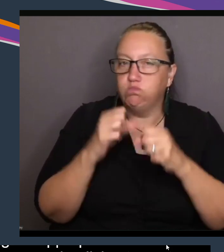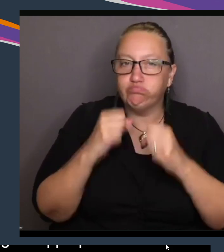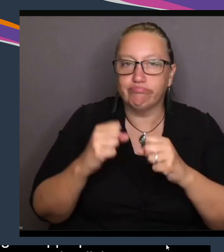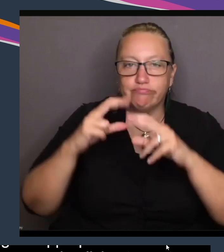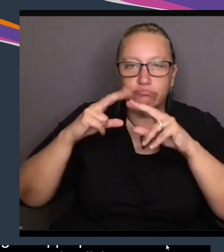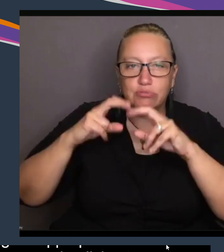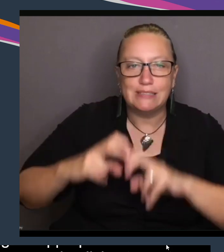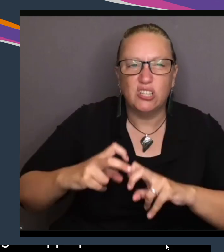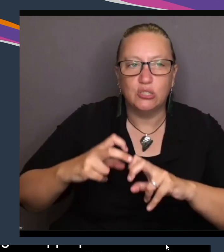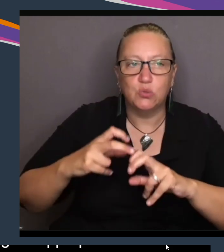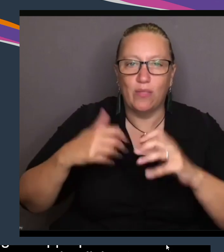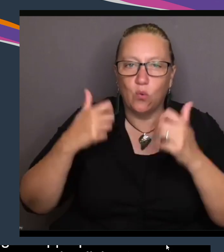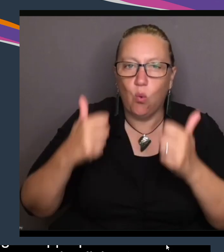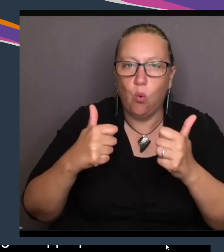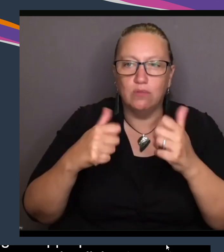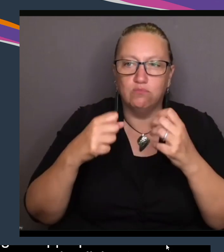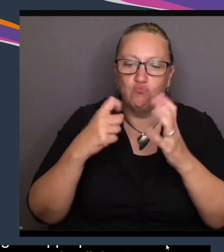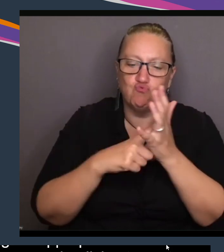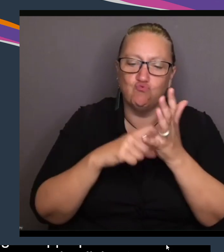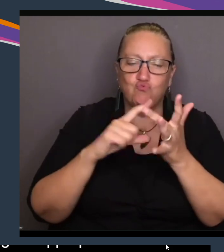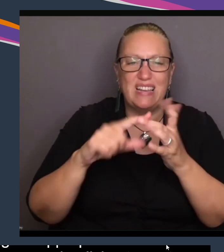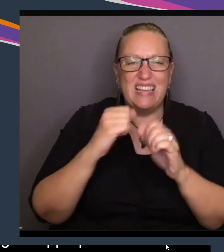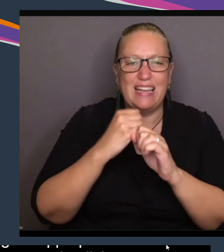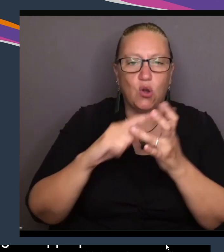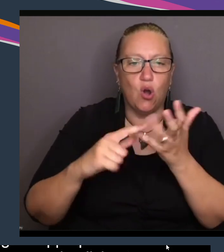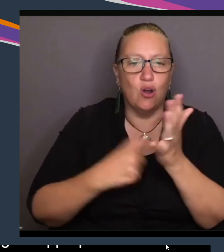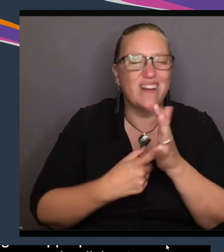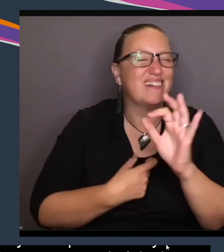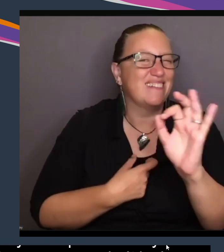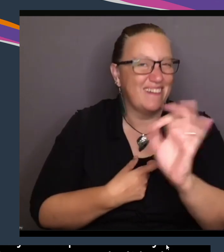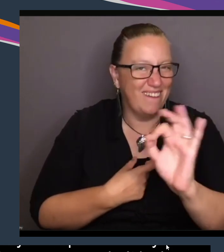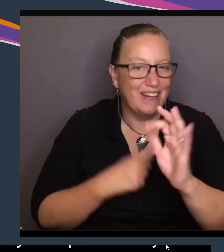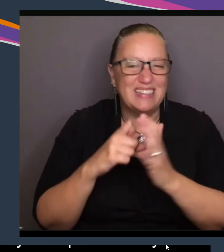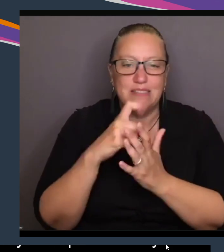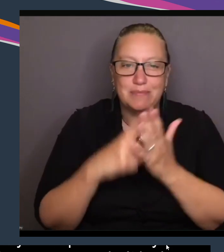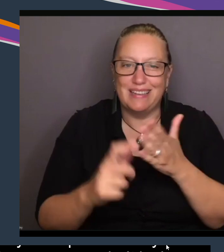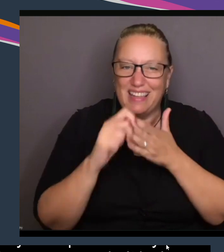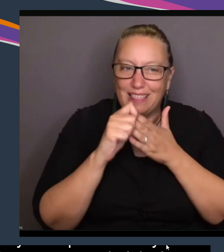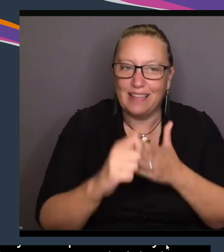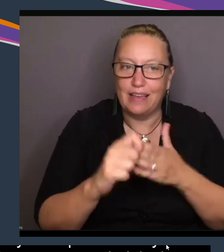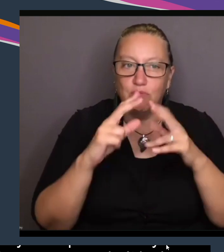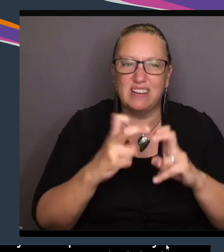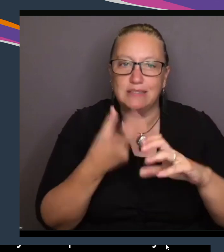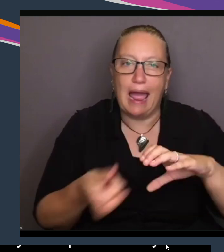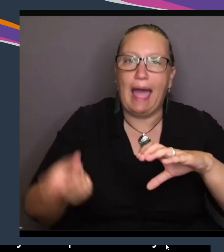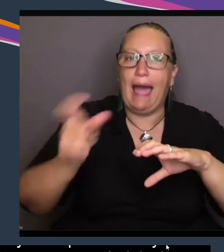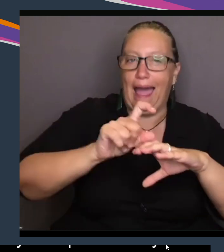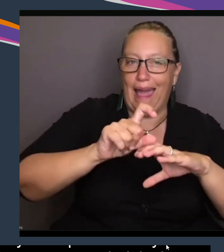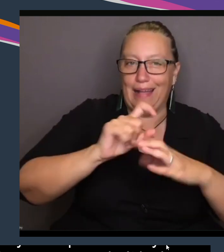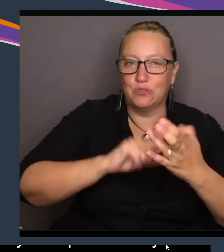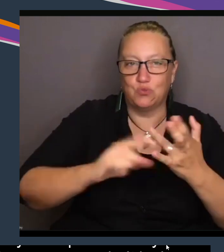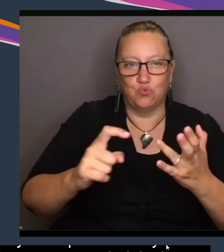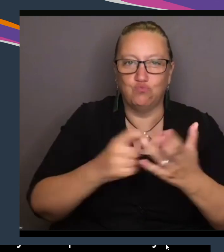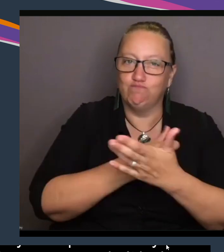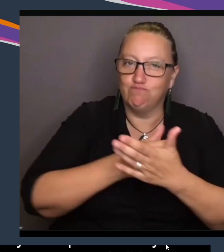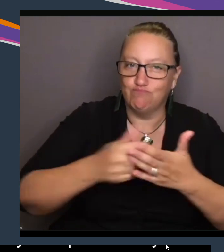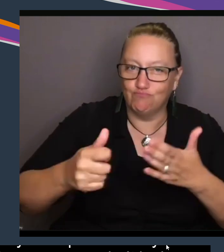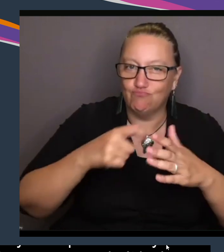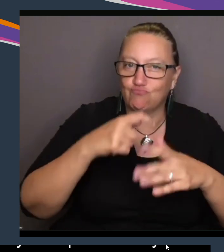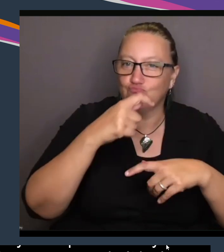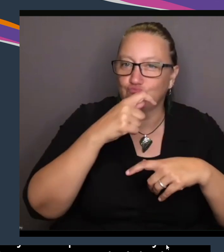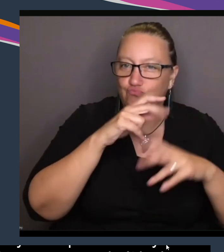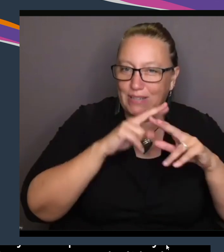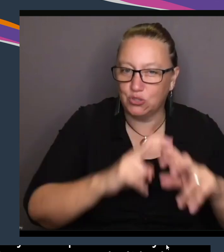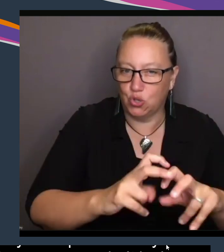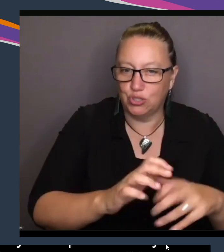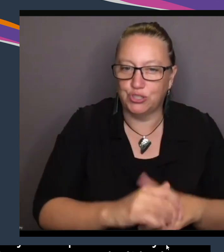lived experience leadership enhances relevance, improves design, and increases the likelihood that findings will be translated